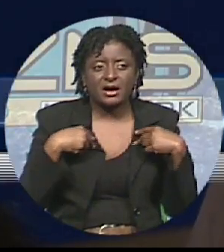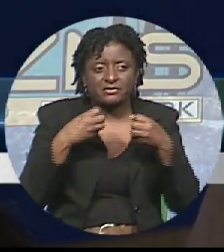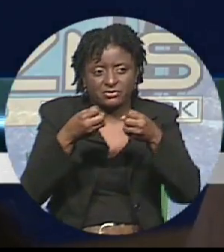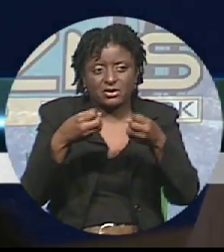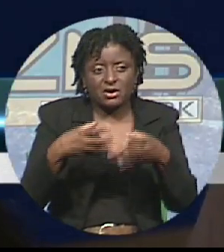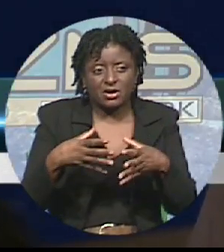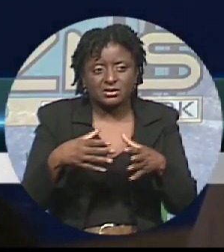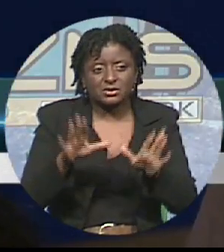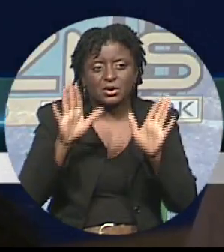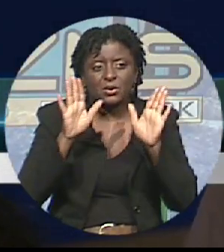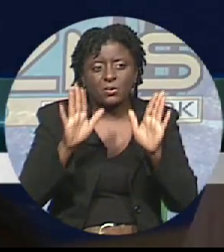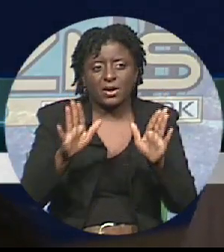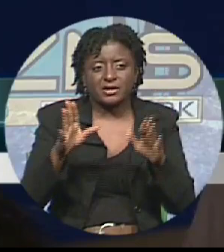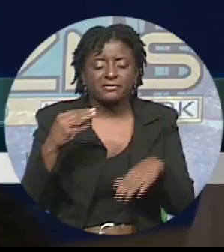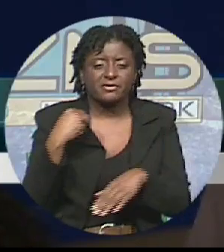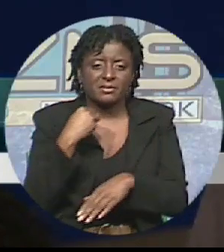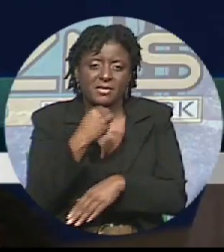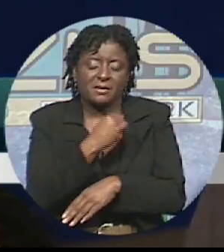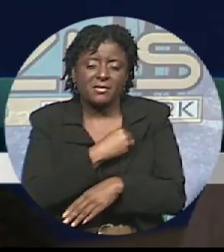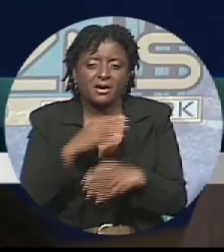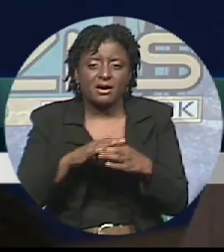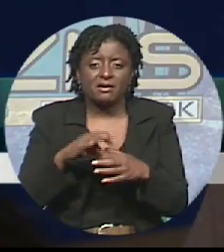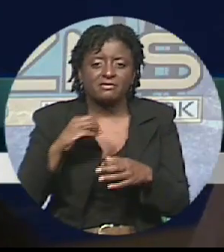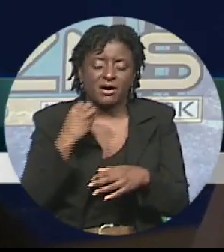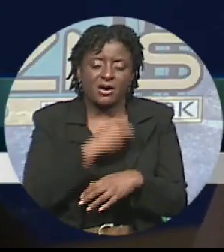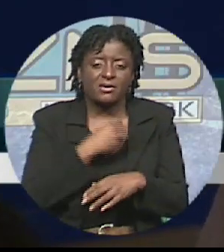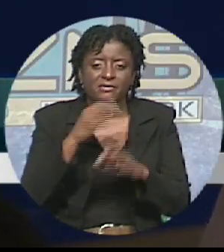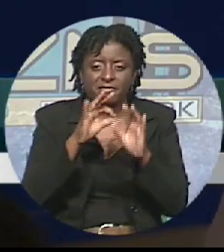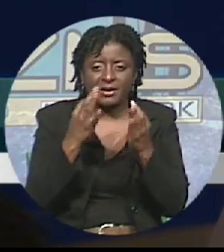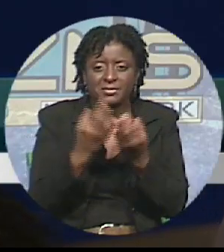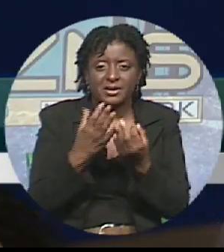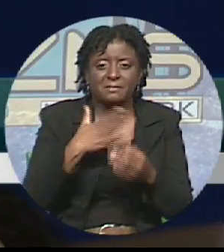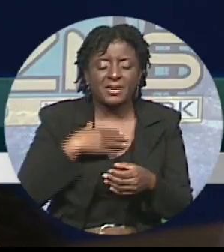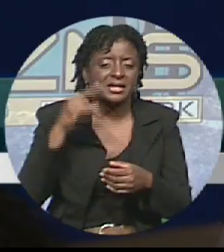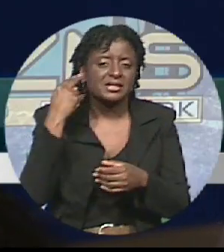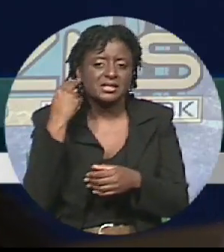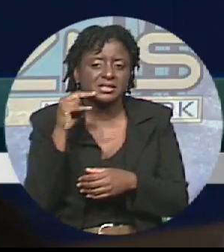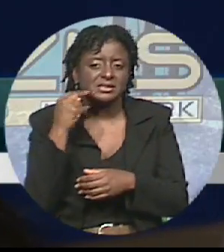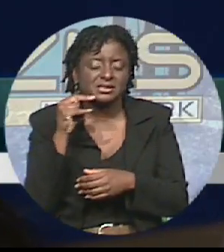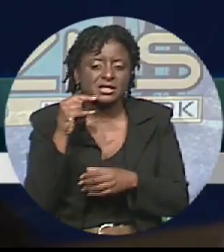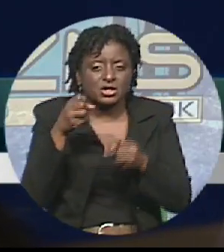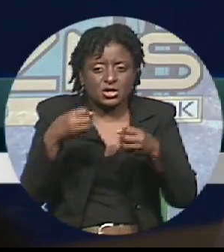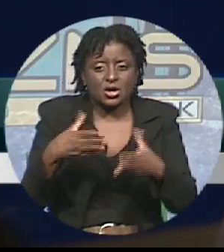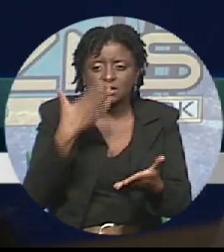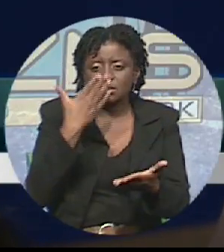wonderful member of our family. My niece has lost such a good husband and her